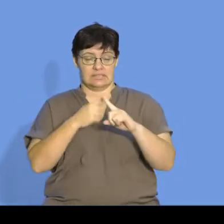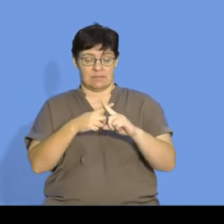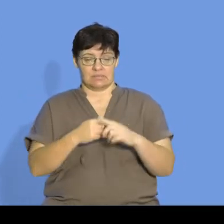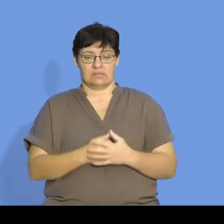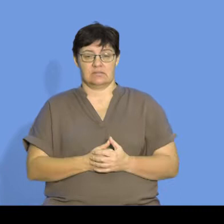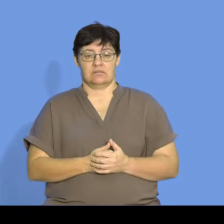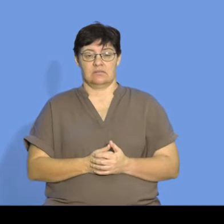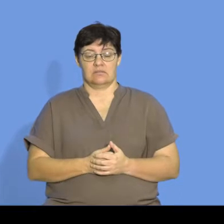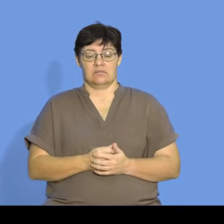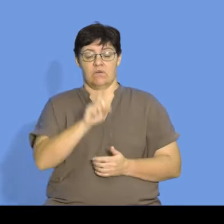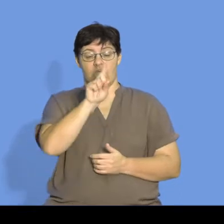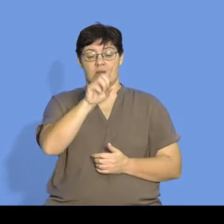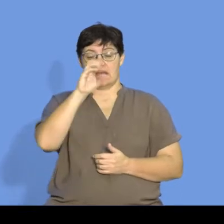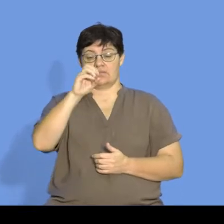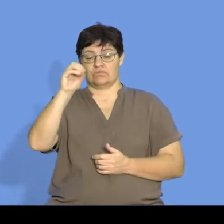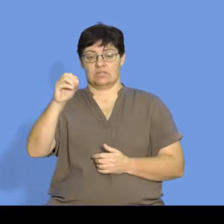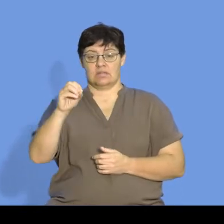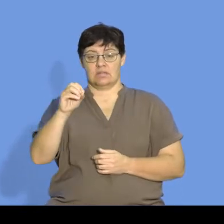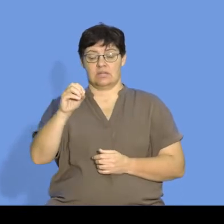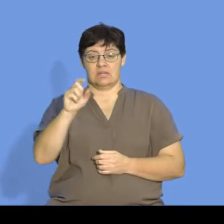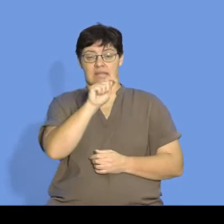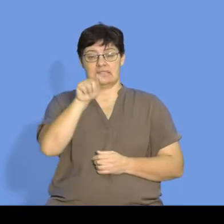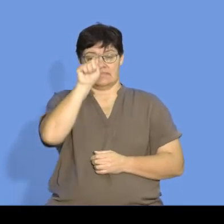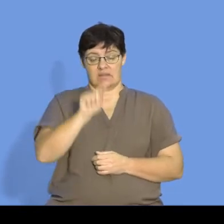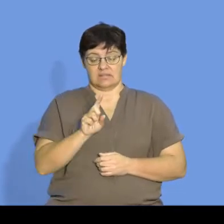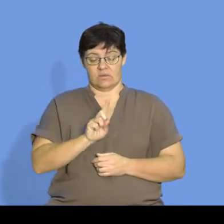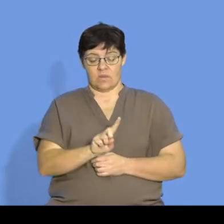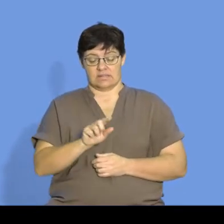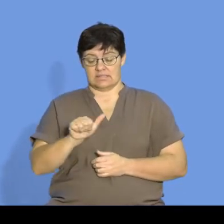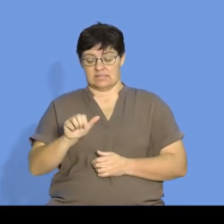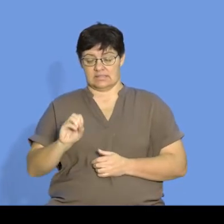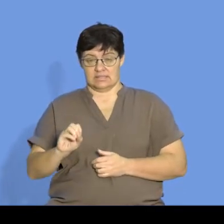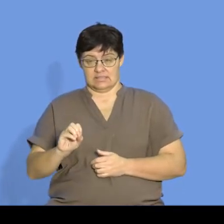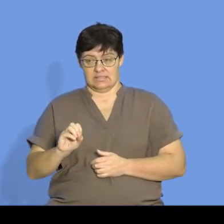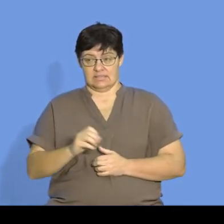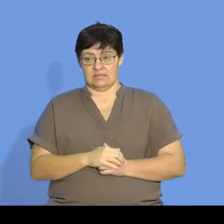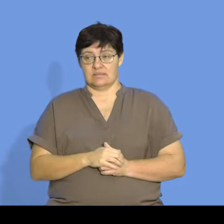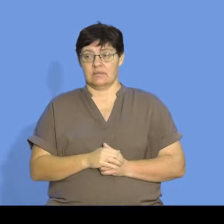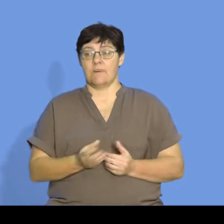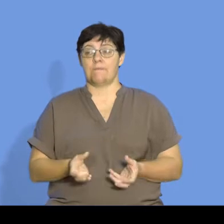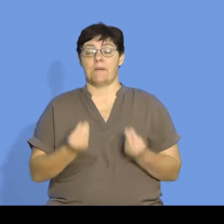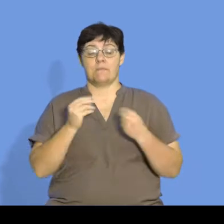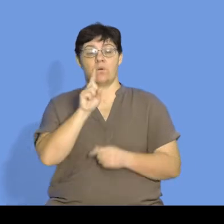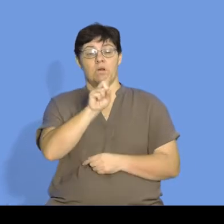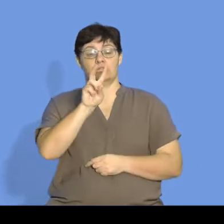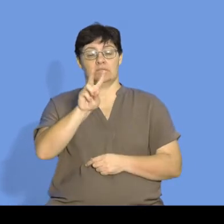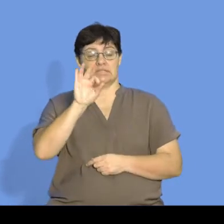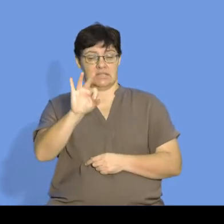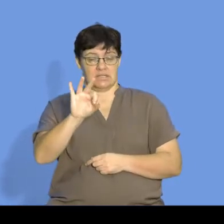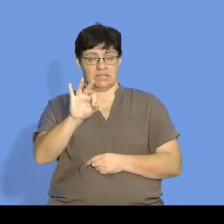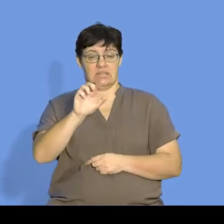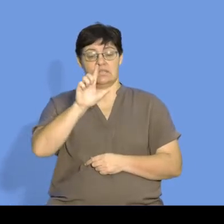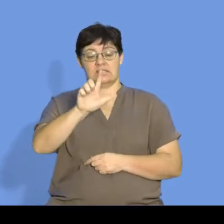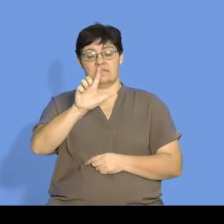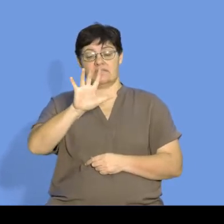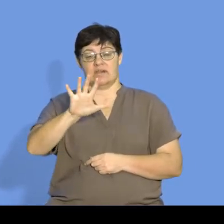198,000 times 100 divided by 160, and you will get a figure of